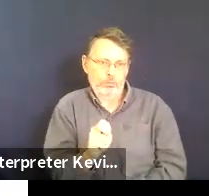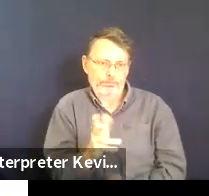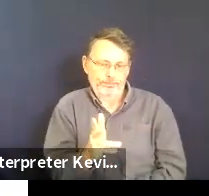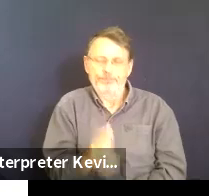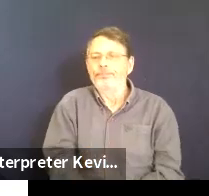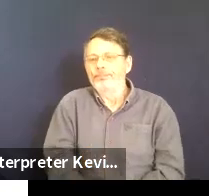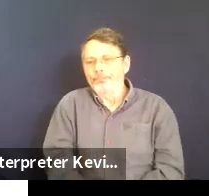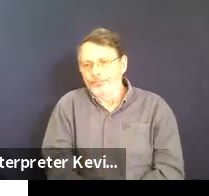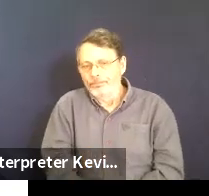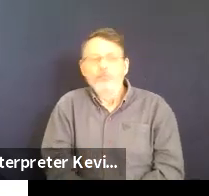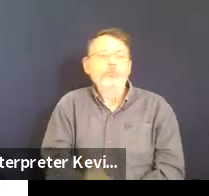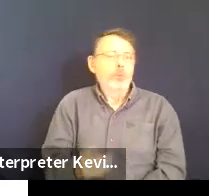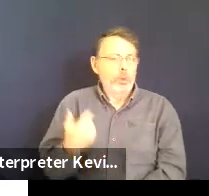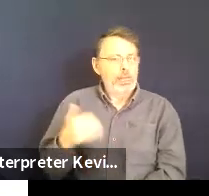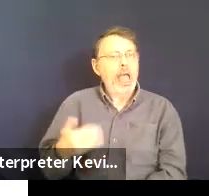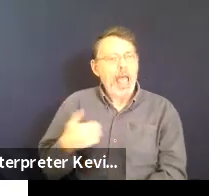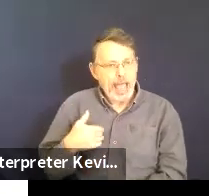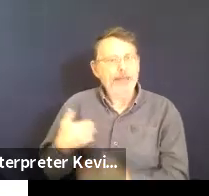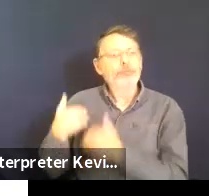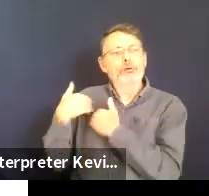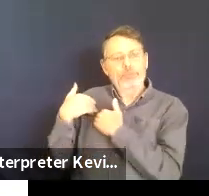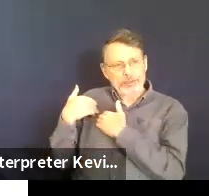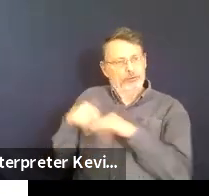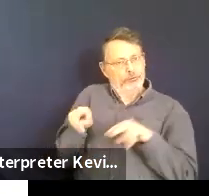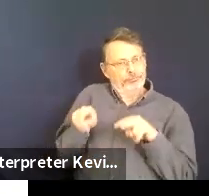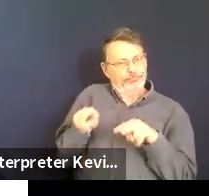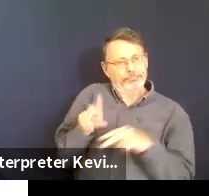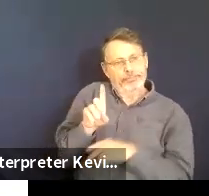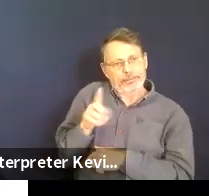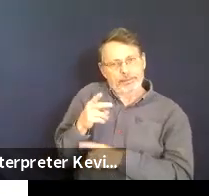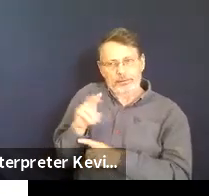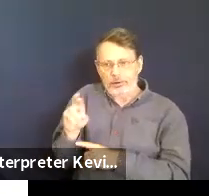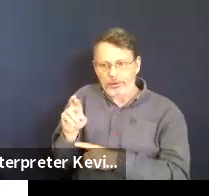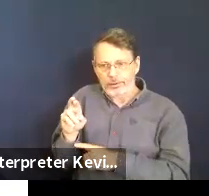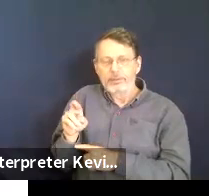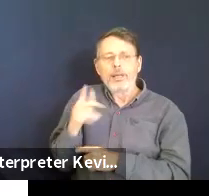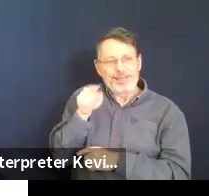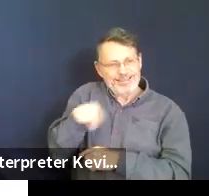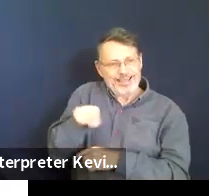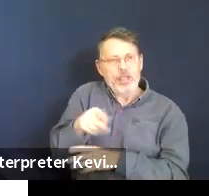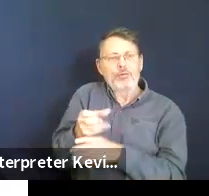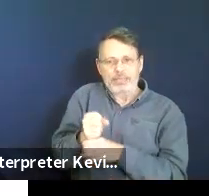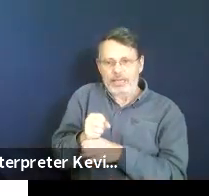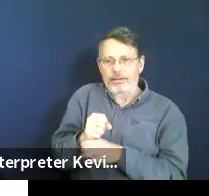So we had jurisdiction over DHHR because they are a recipient of HHS funds from